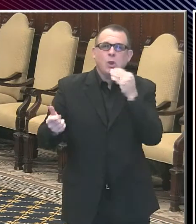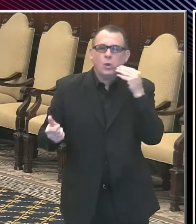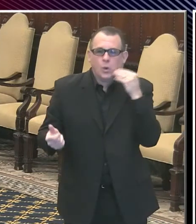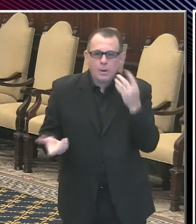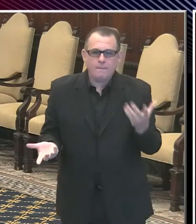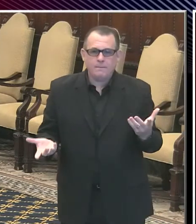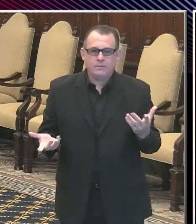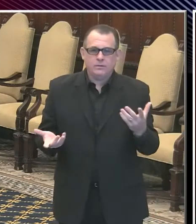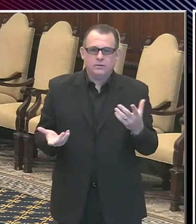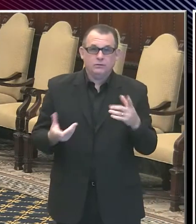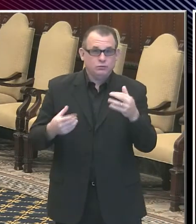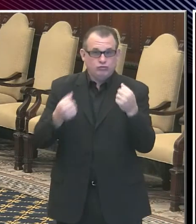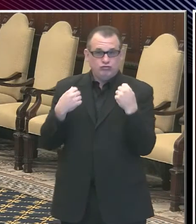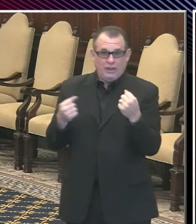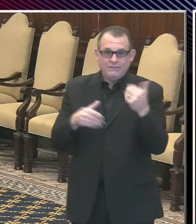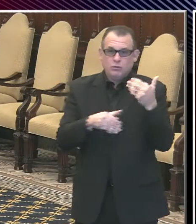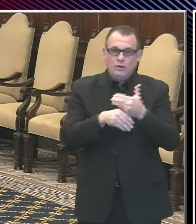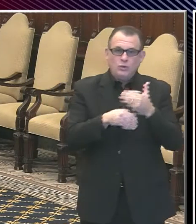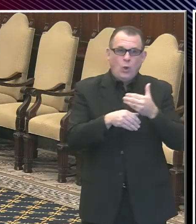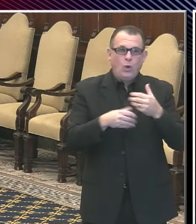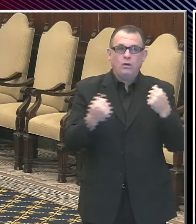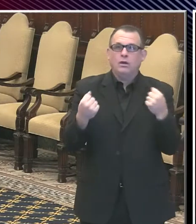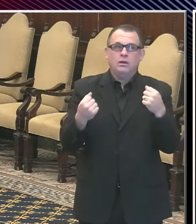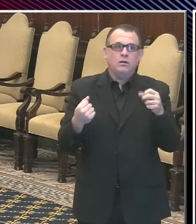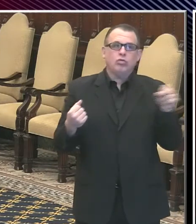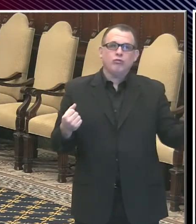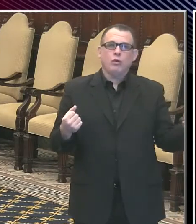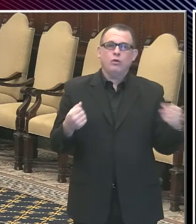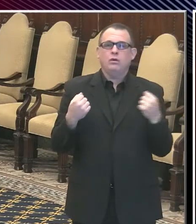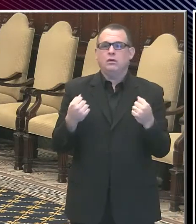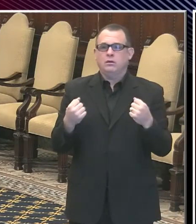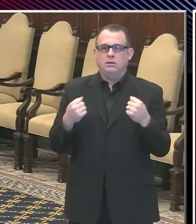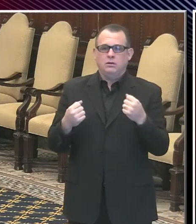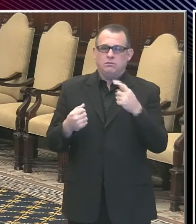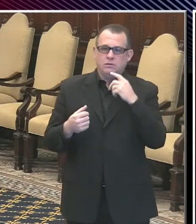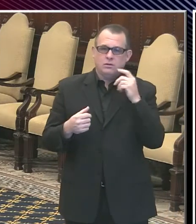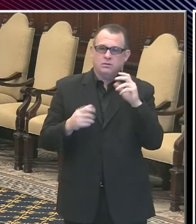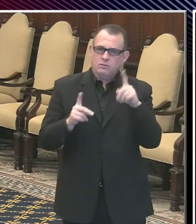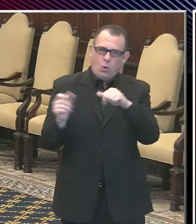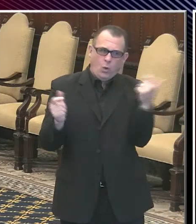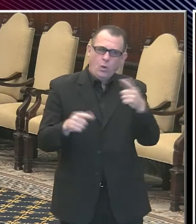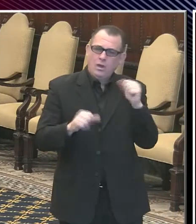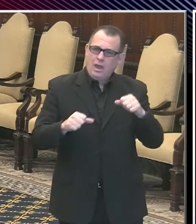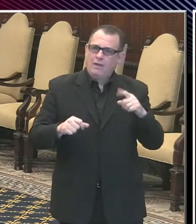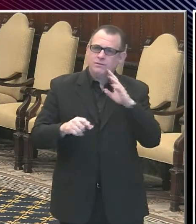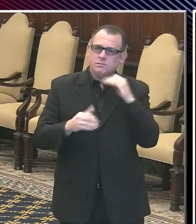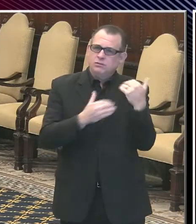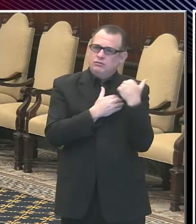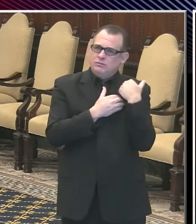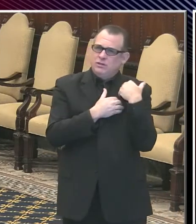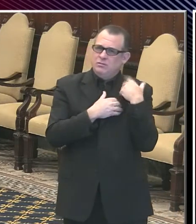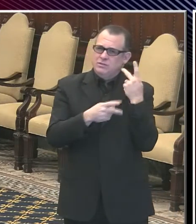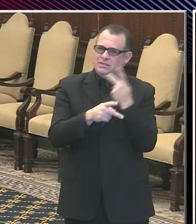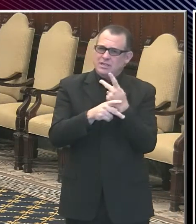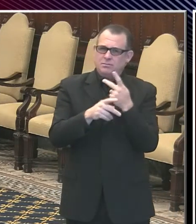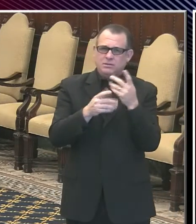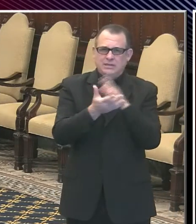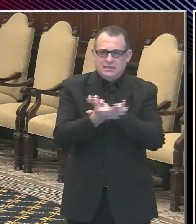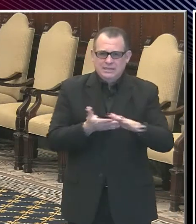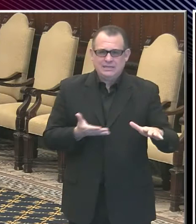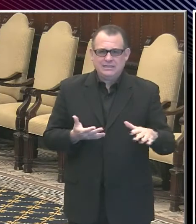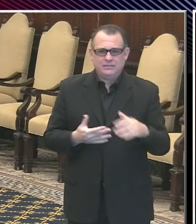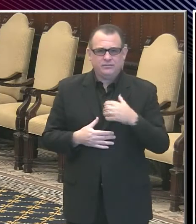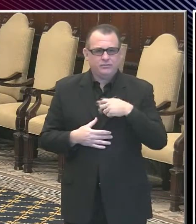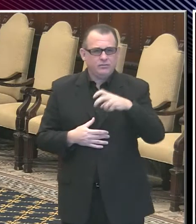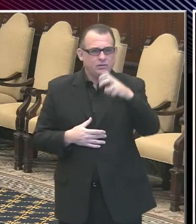window. I mean, there's certain things that every citizen can do to help our city stay cleaner. I'm a little bit anal when it comes to